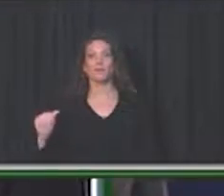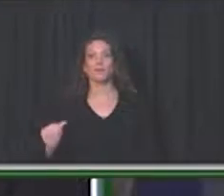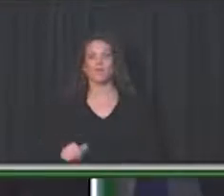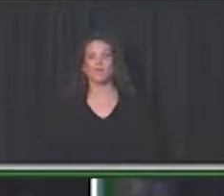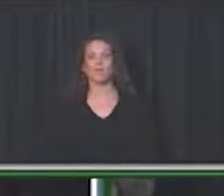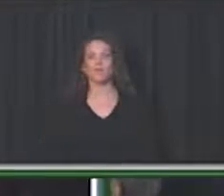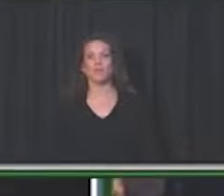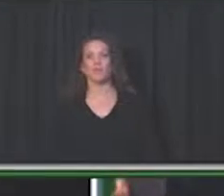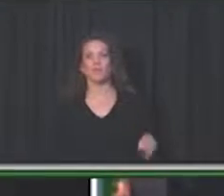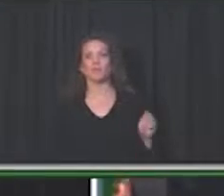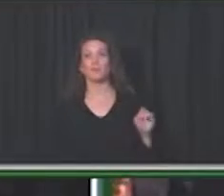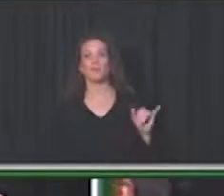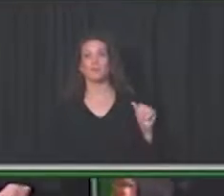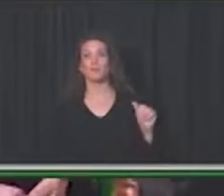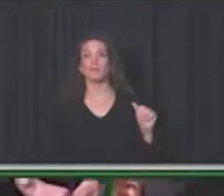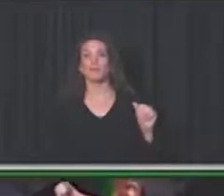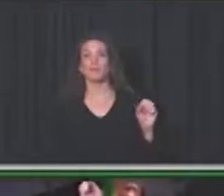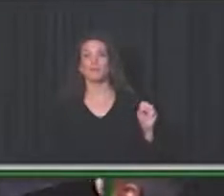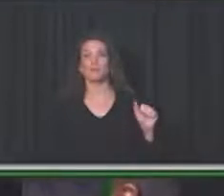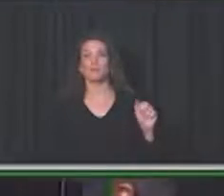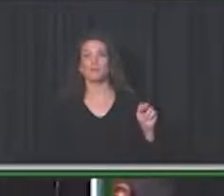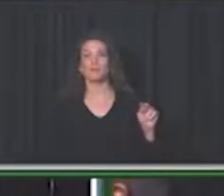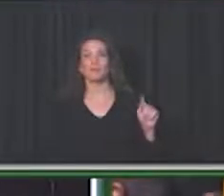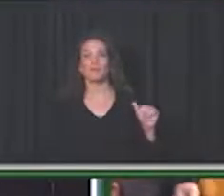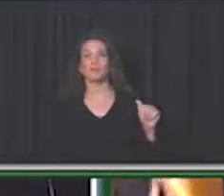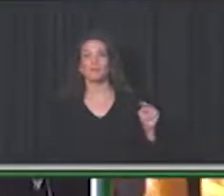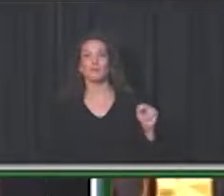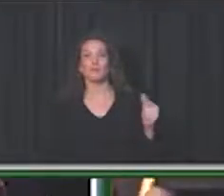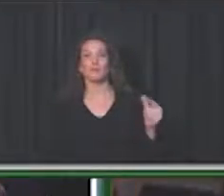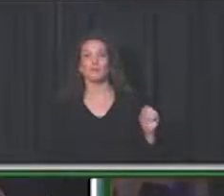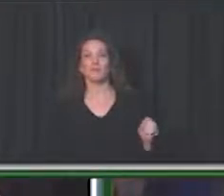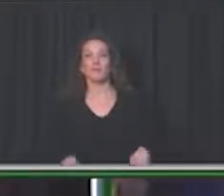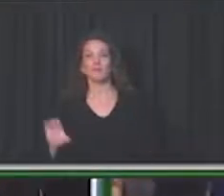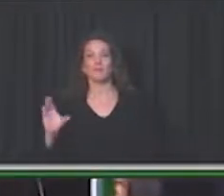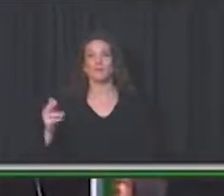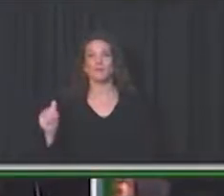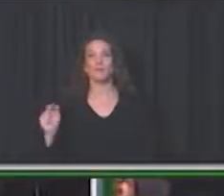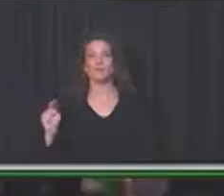Maria Santiago. Chomni Park.